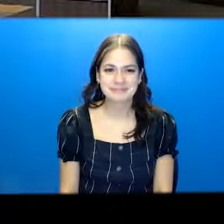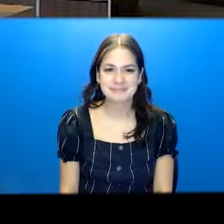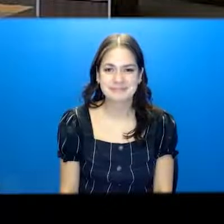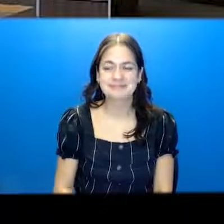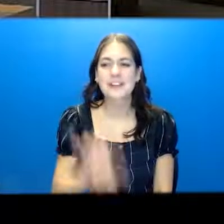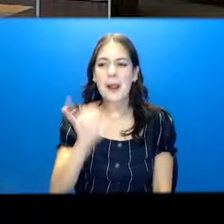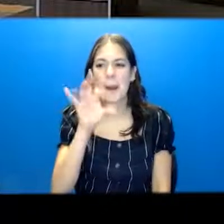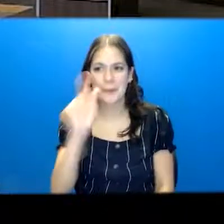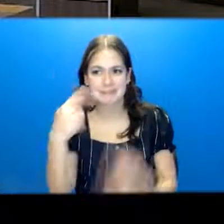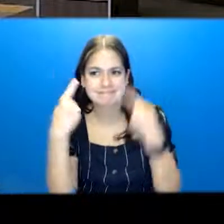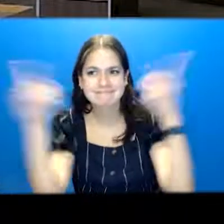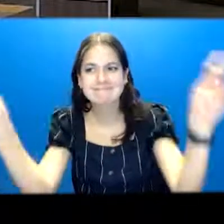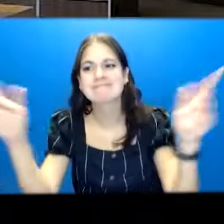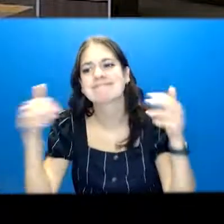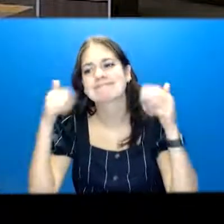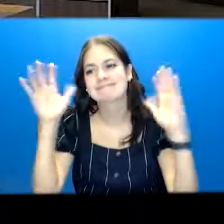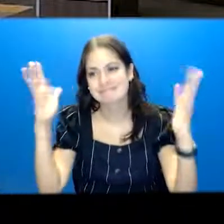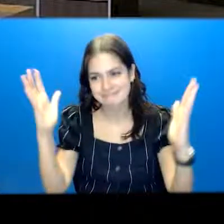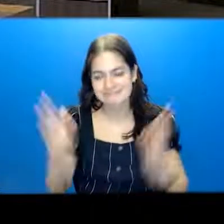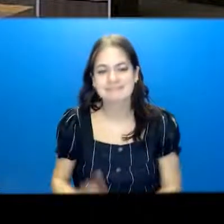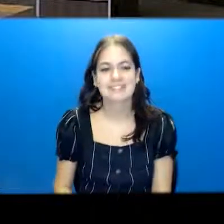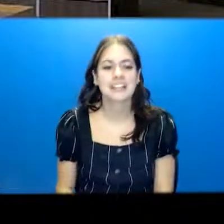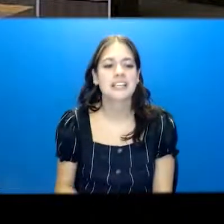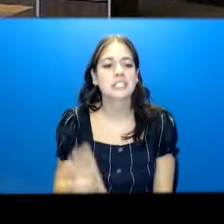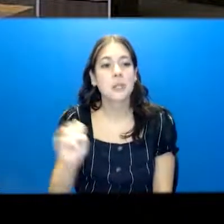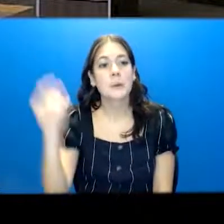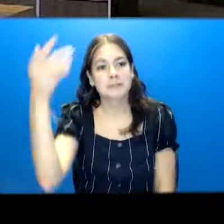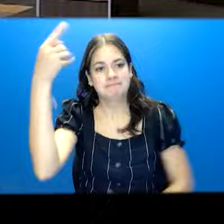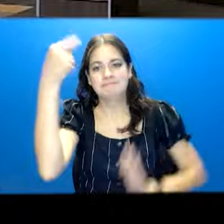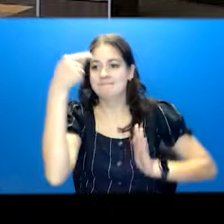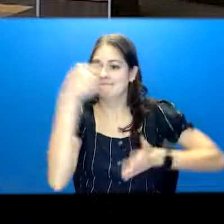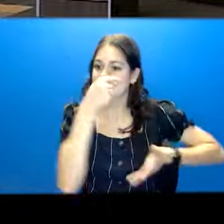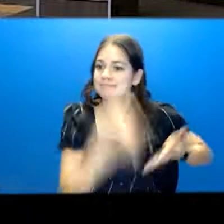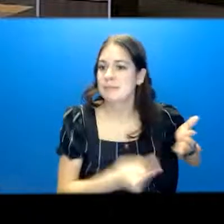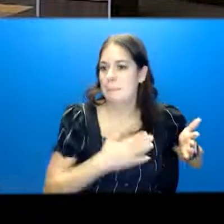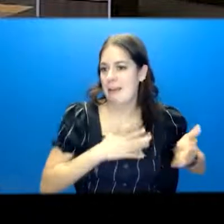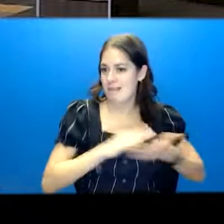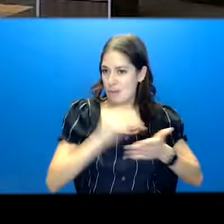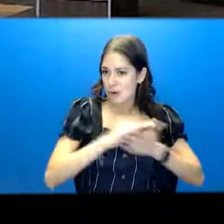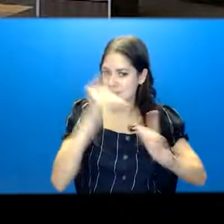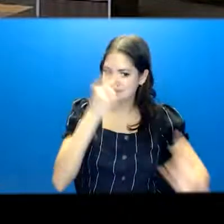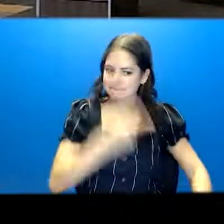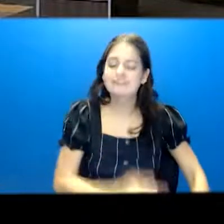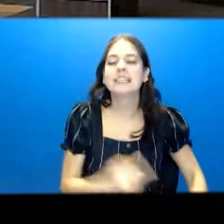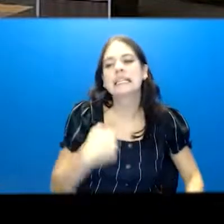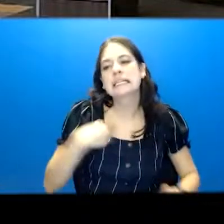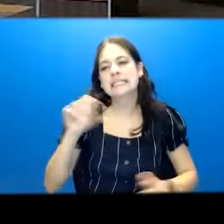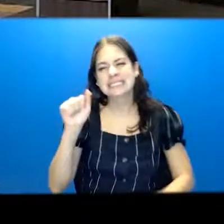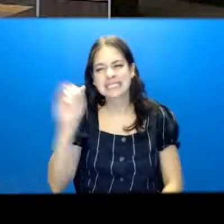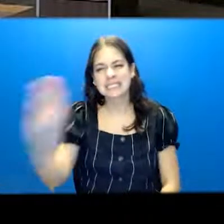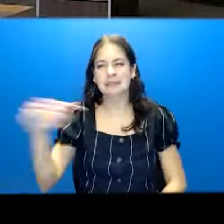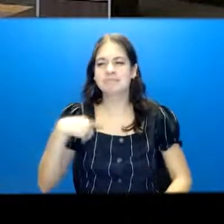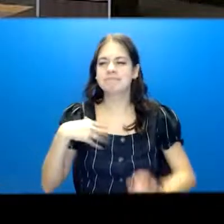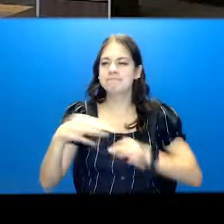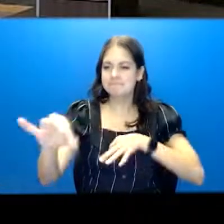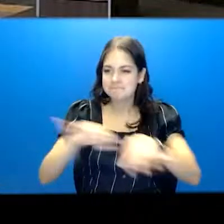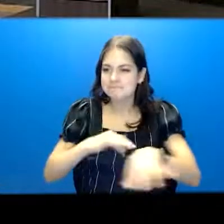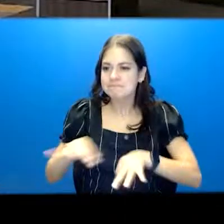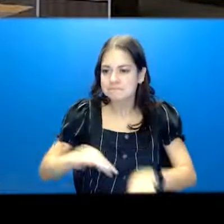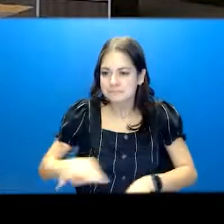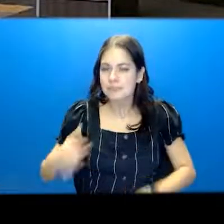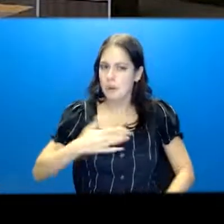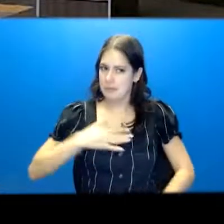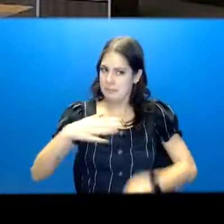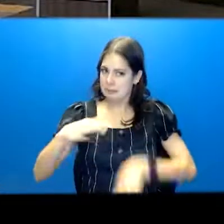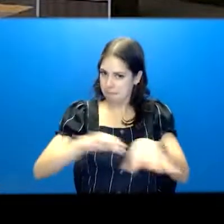Oh, it's working. So these are my learning objectives. Sam kind of gave a debrief about what I will